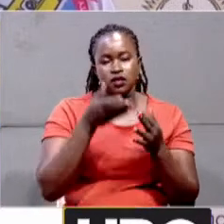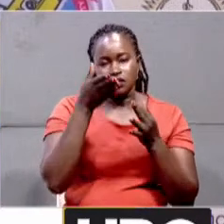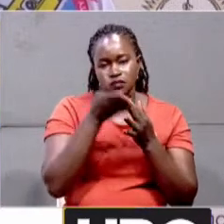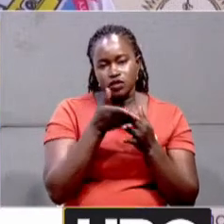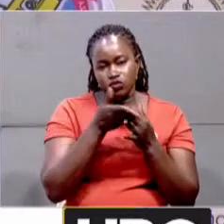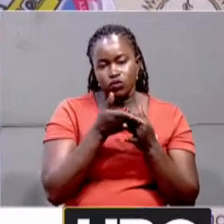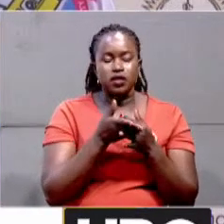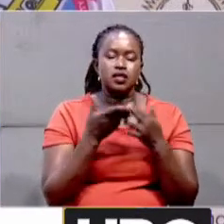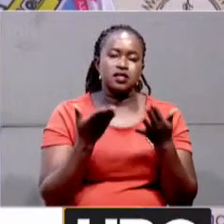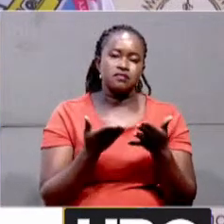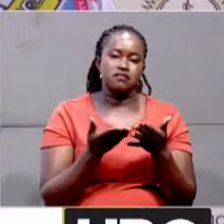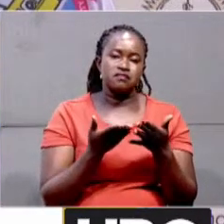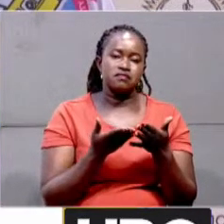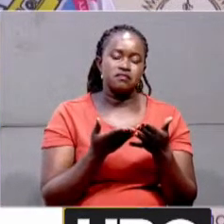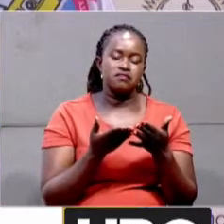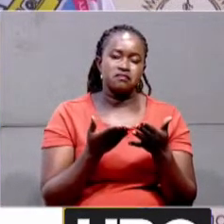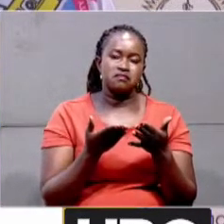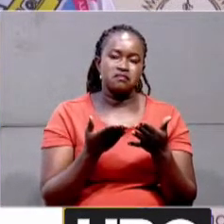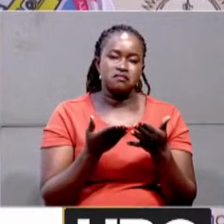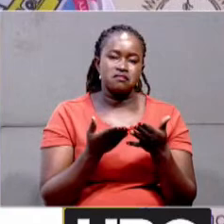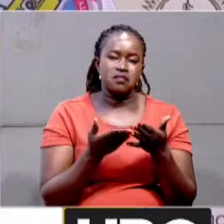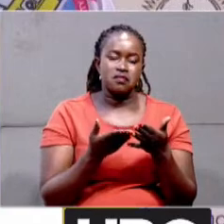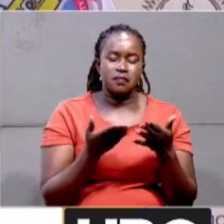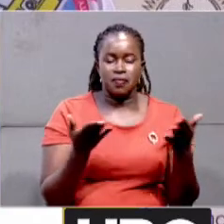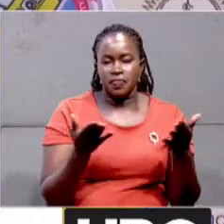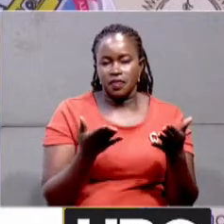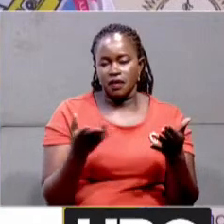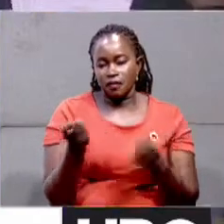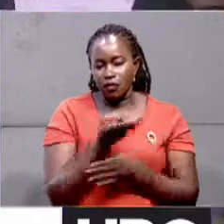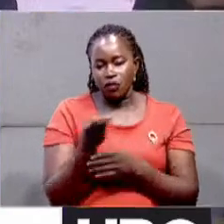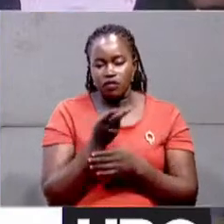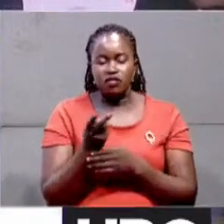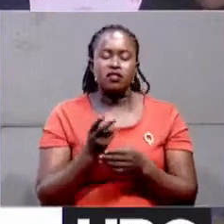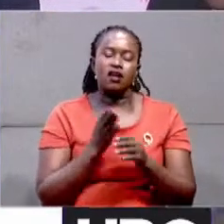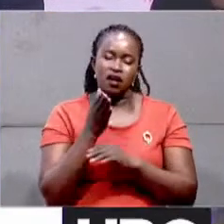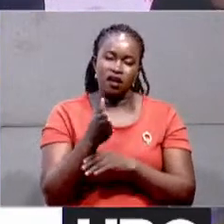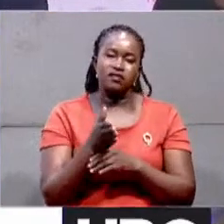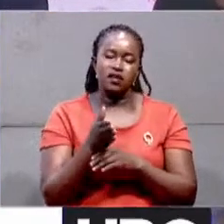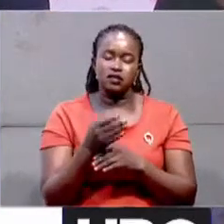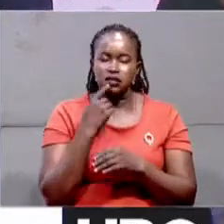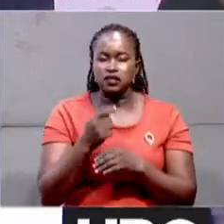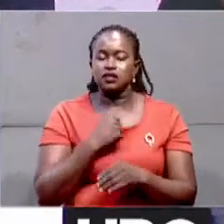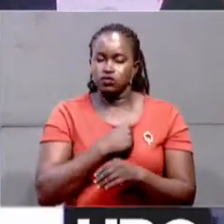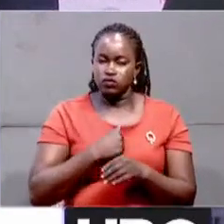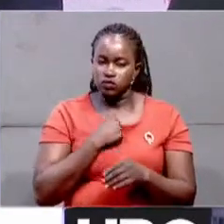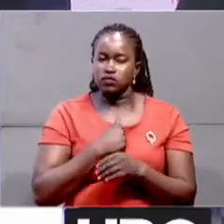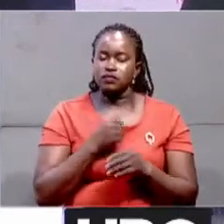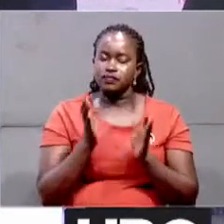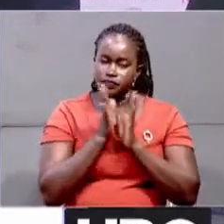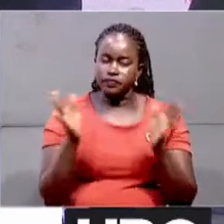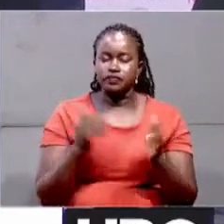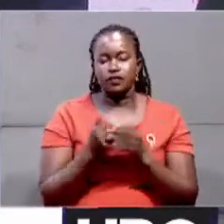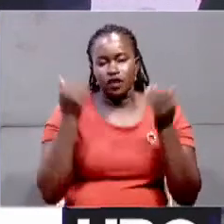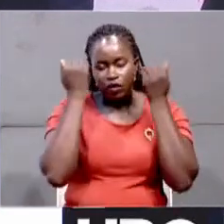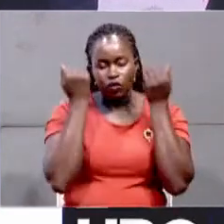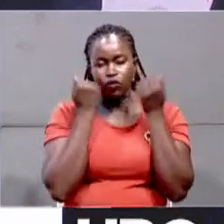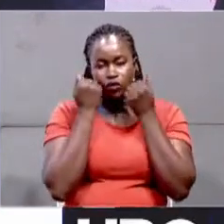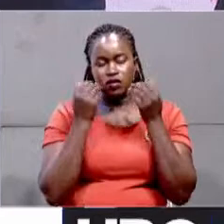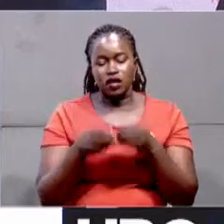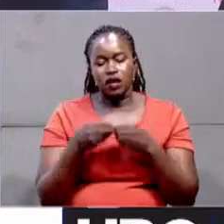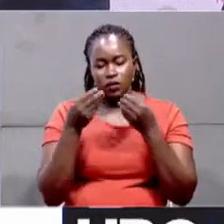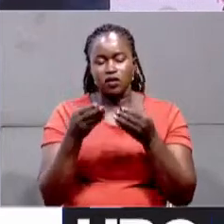agreed to apologize and publish the apology, which they did. With the payment of the court award, the president